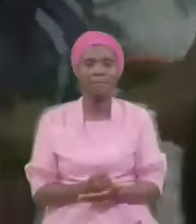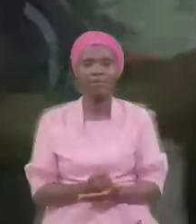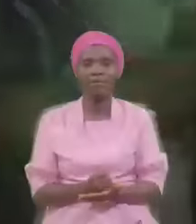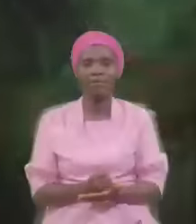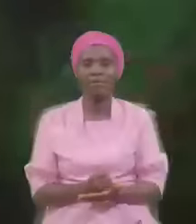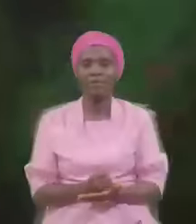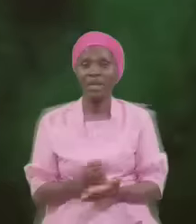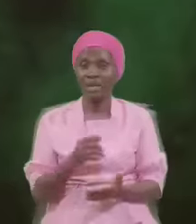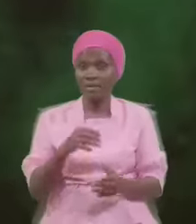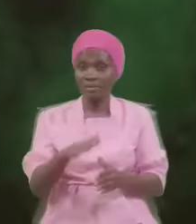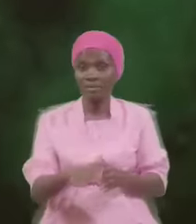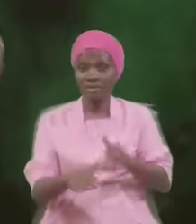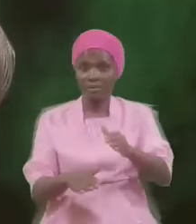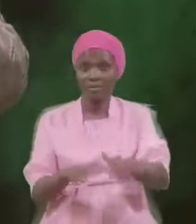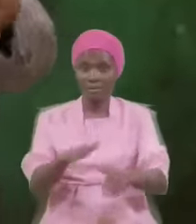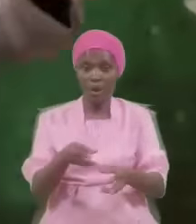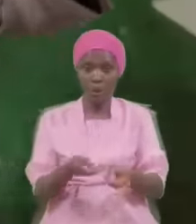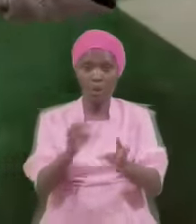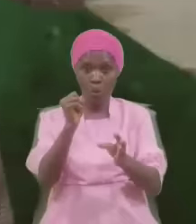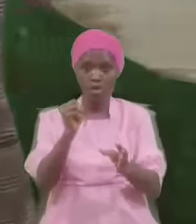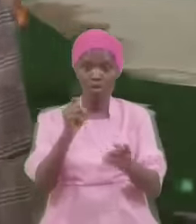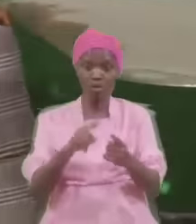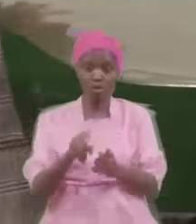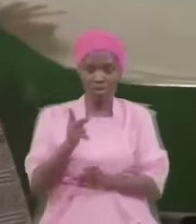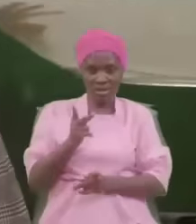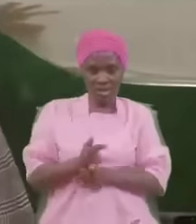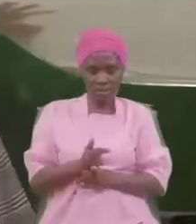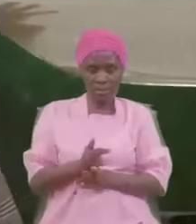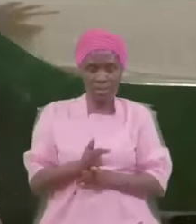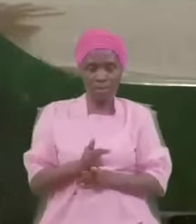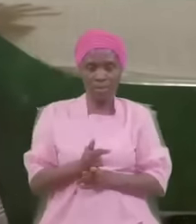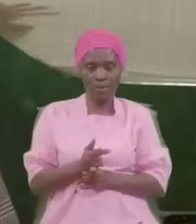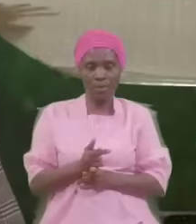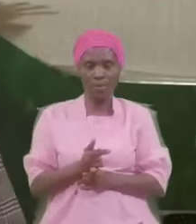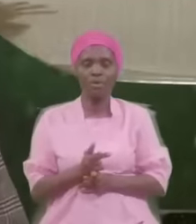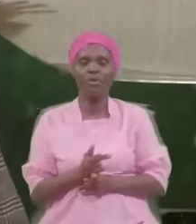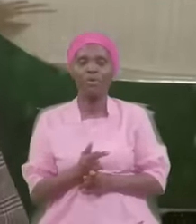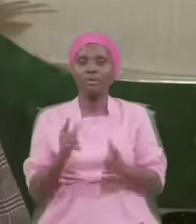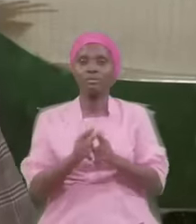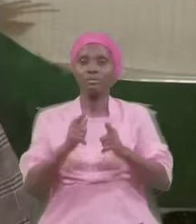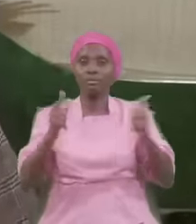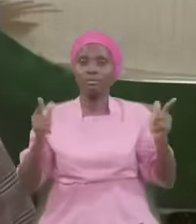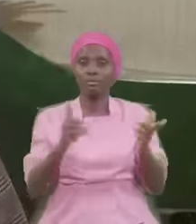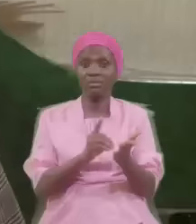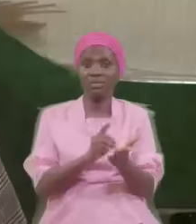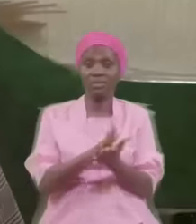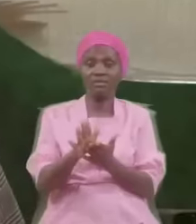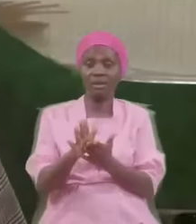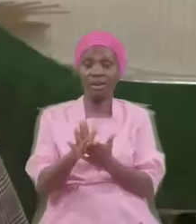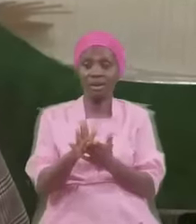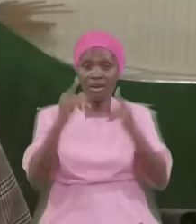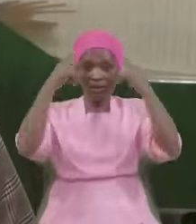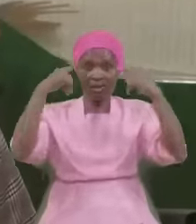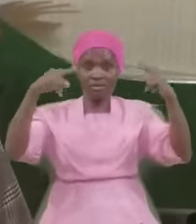step ways to retaining super breakthrough wonders. Look at Acts